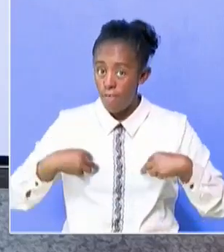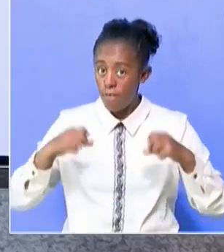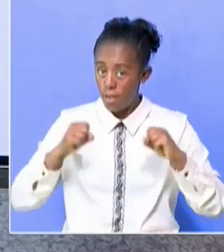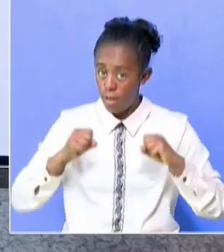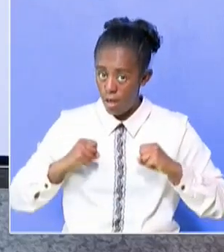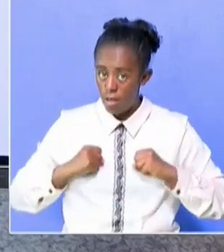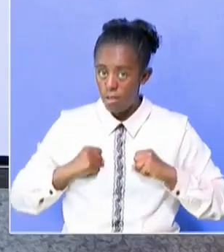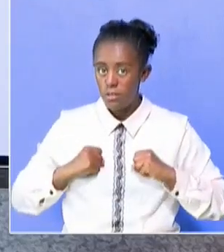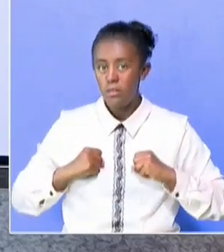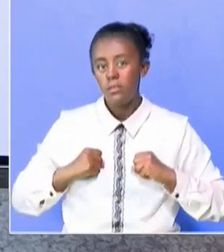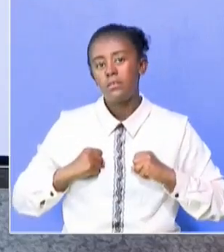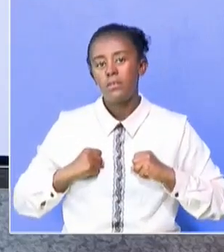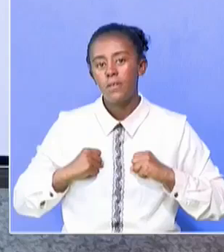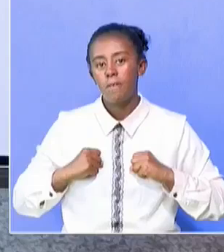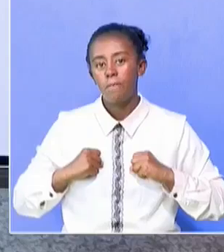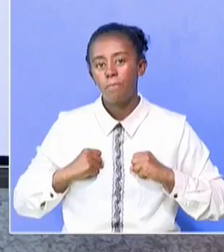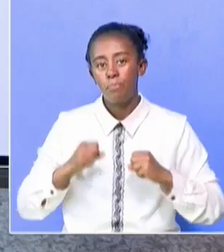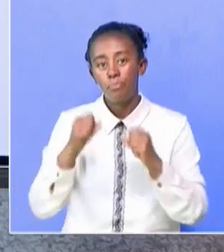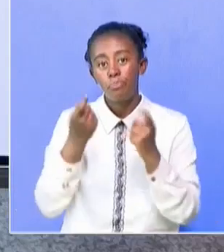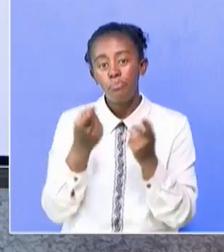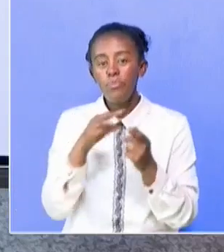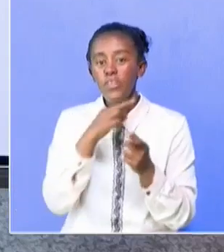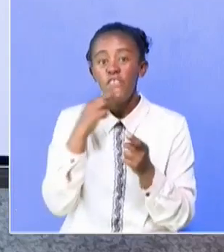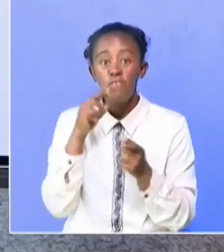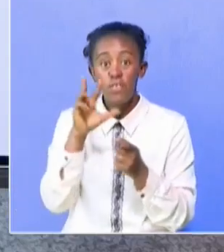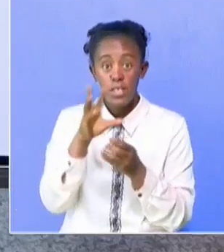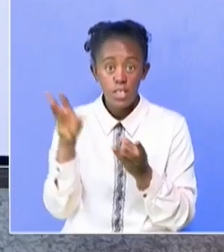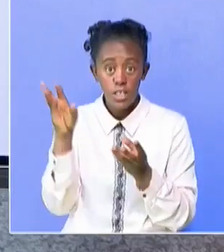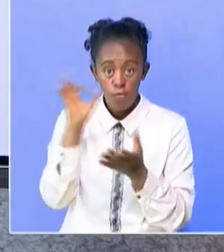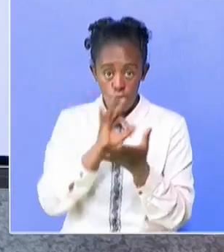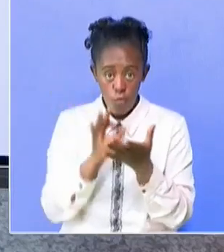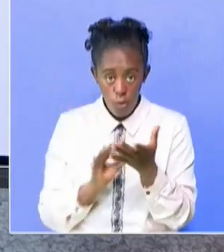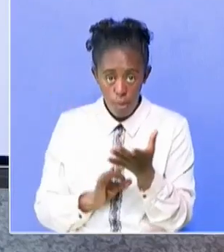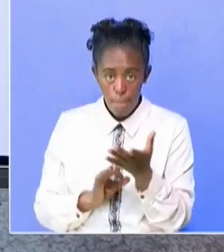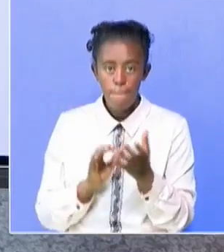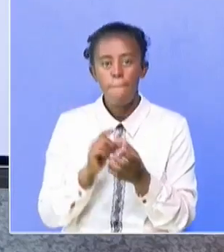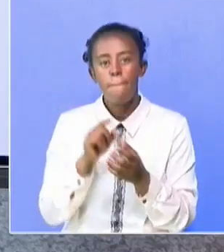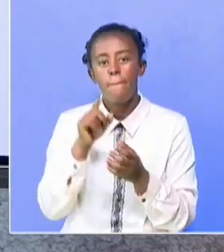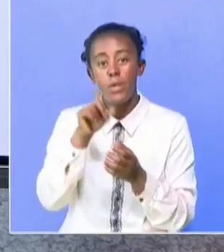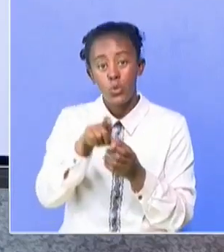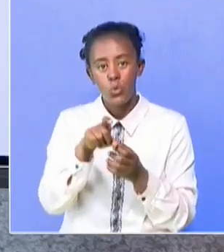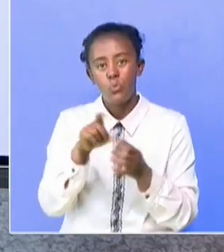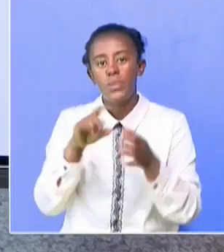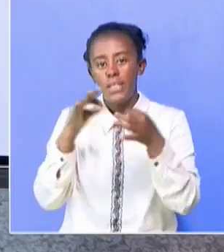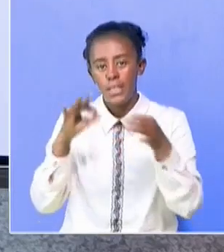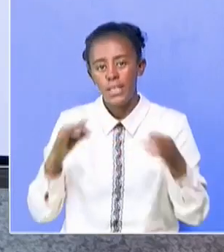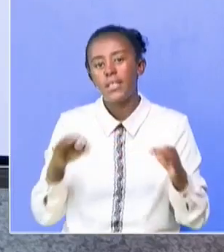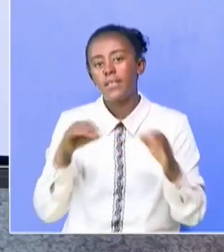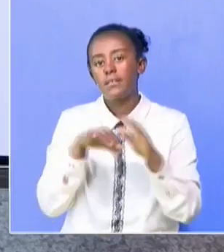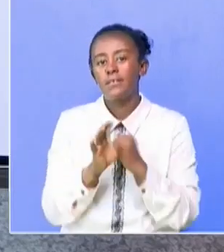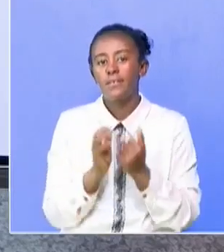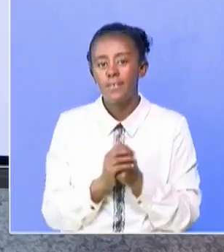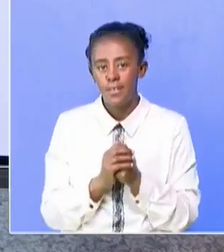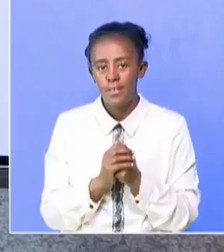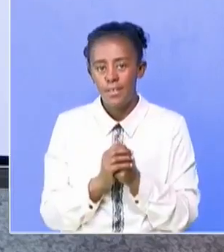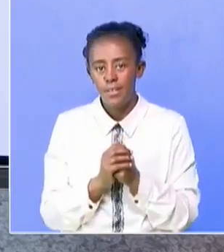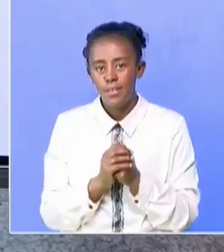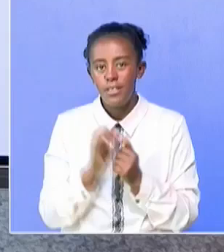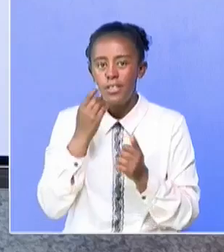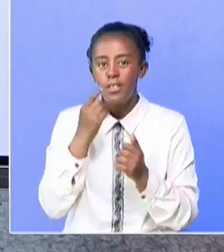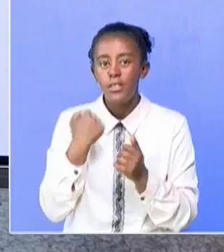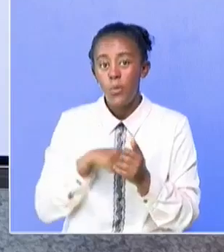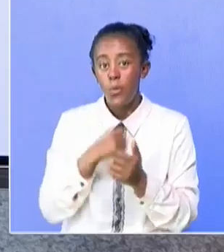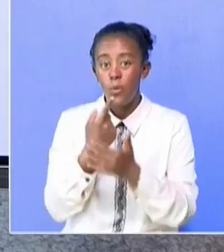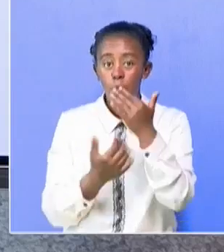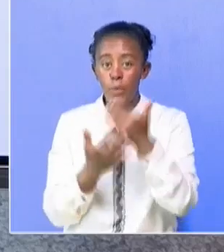has or plus V3 form should be stated in the sentence. And when we are talking